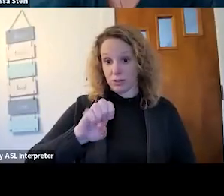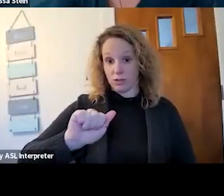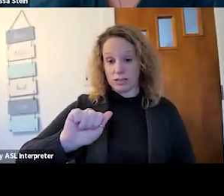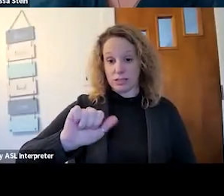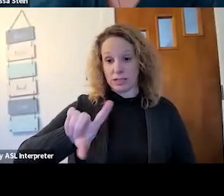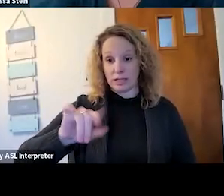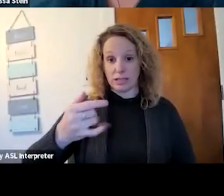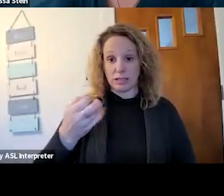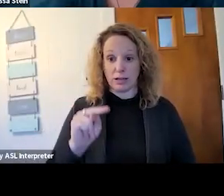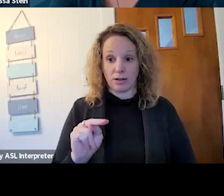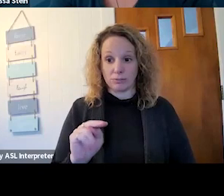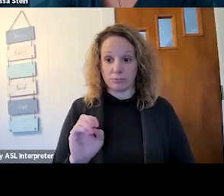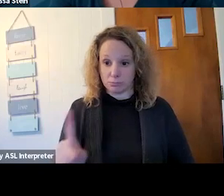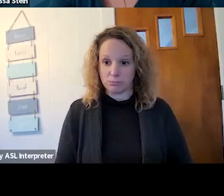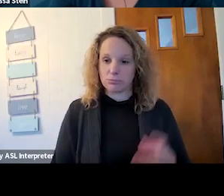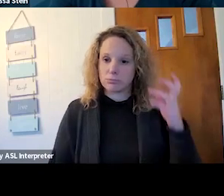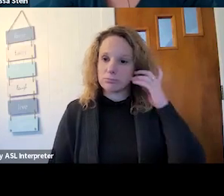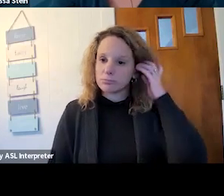our presentations.